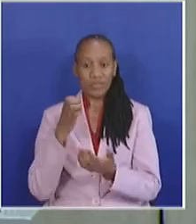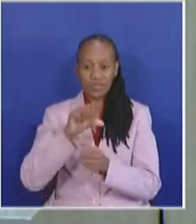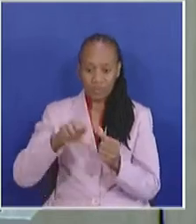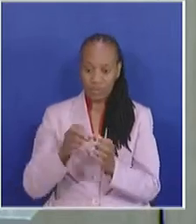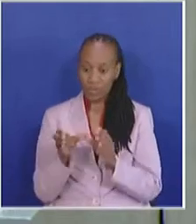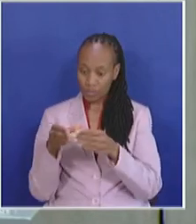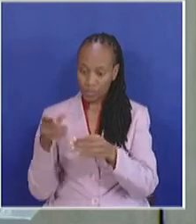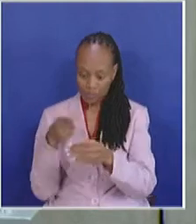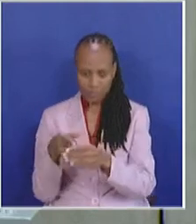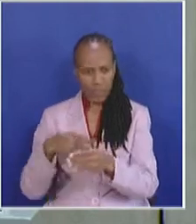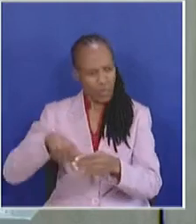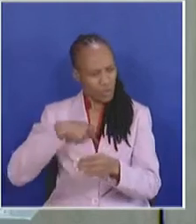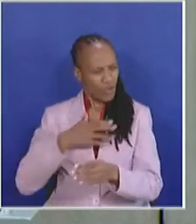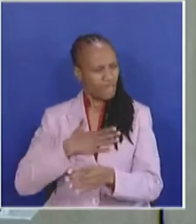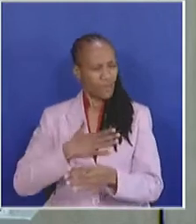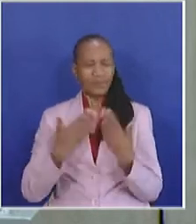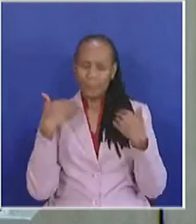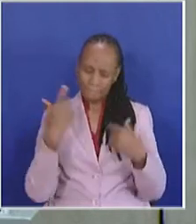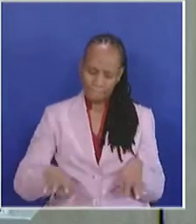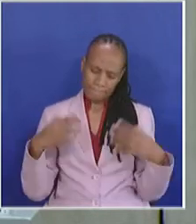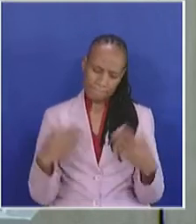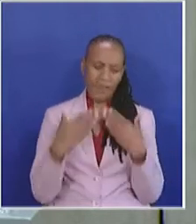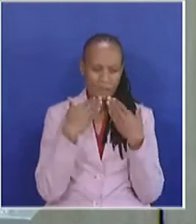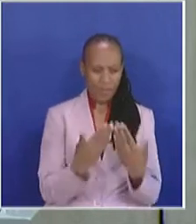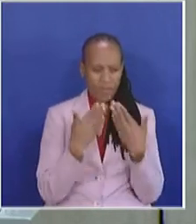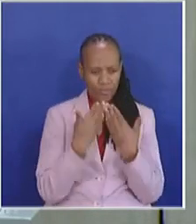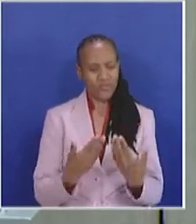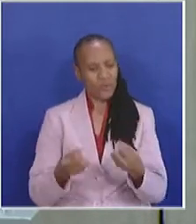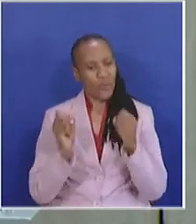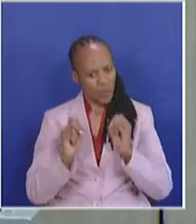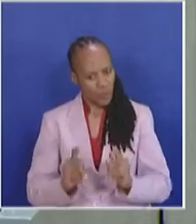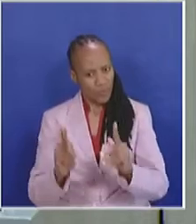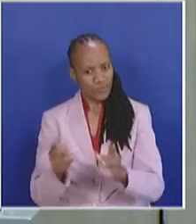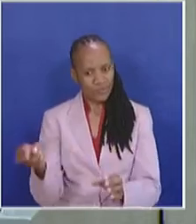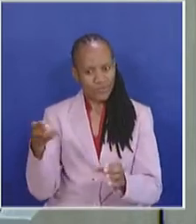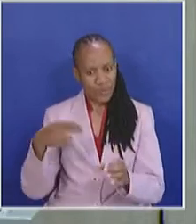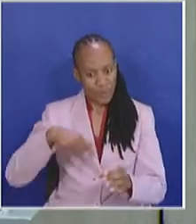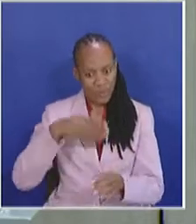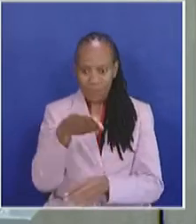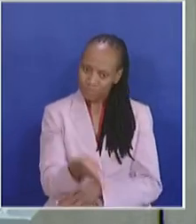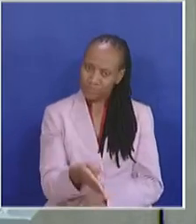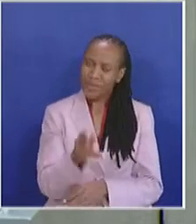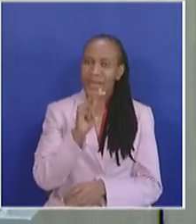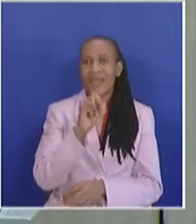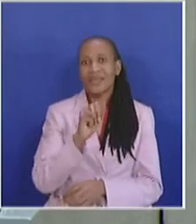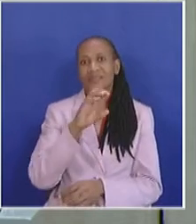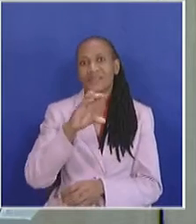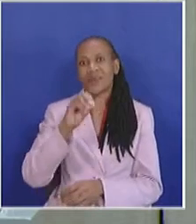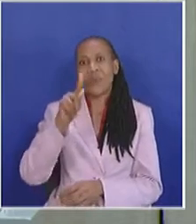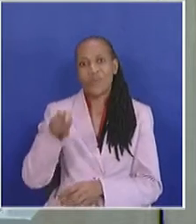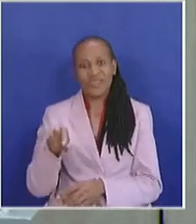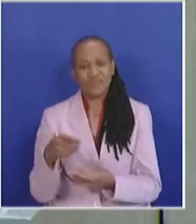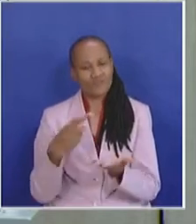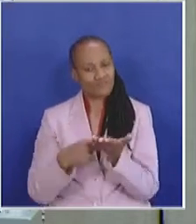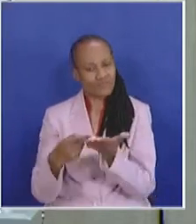we express our profound gratitude for the opportunity to join this August House debate on advancing